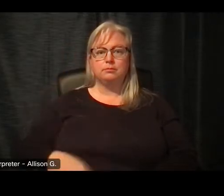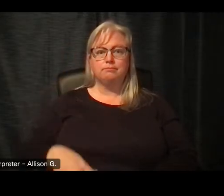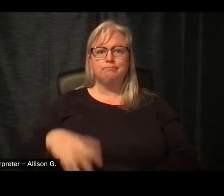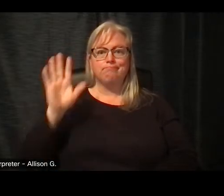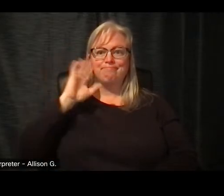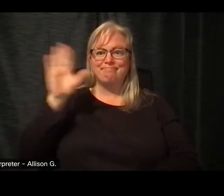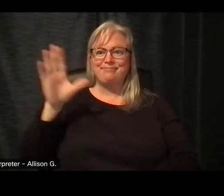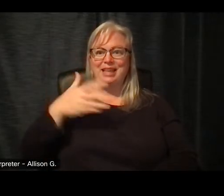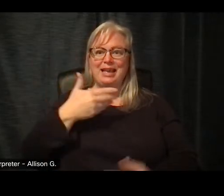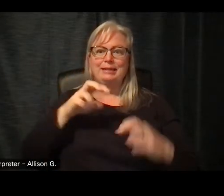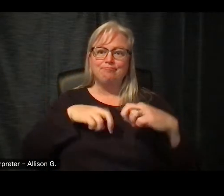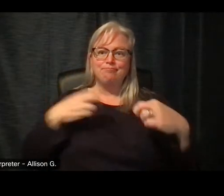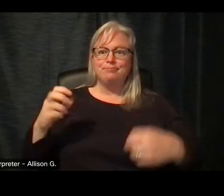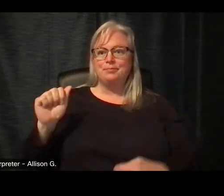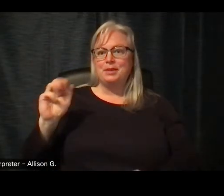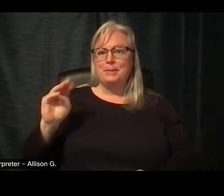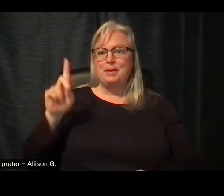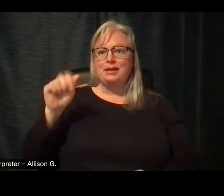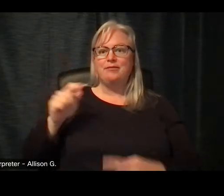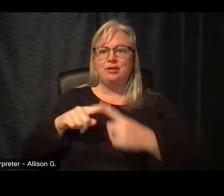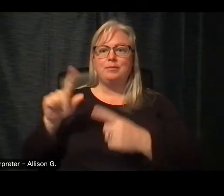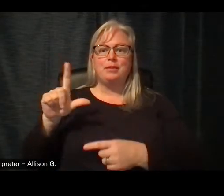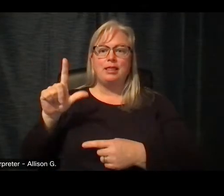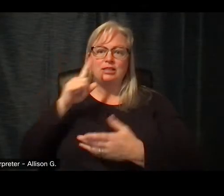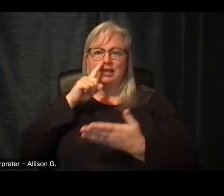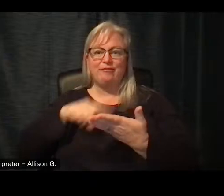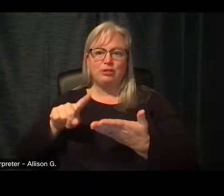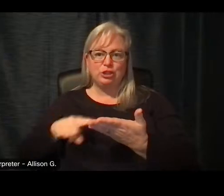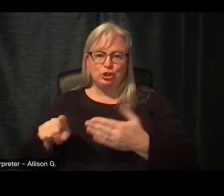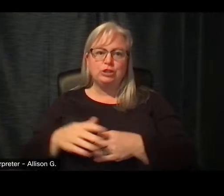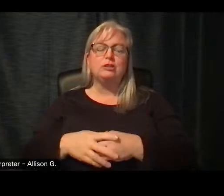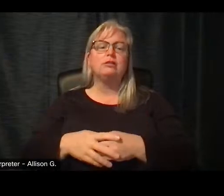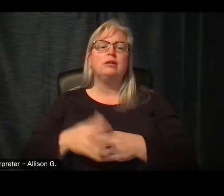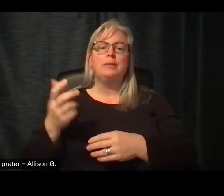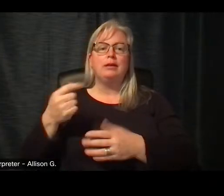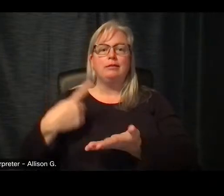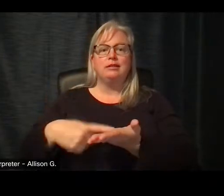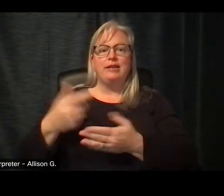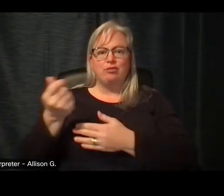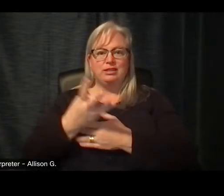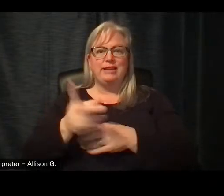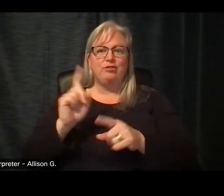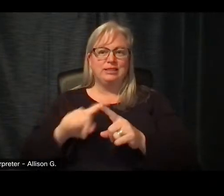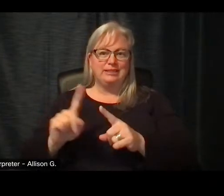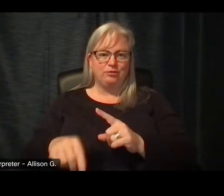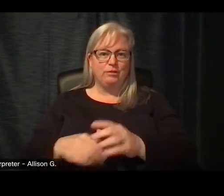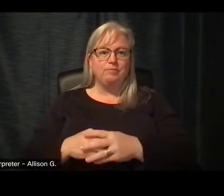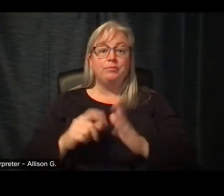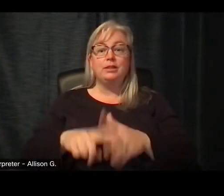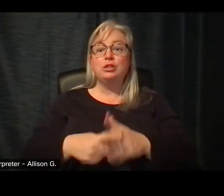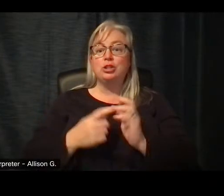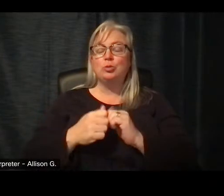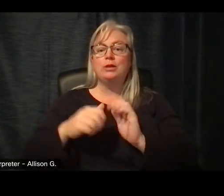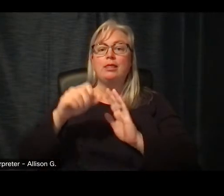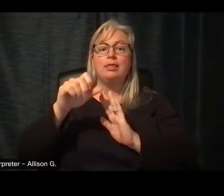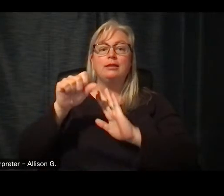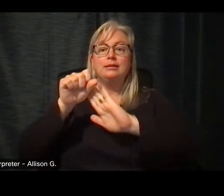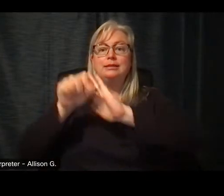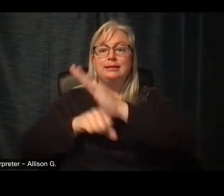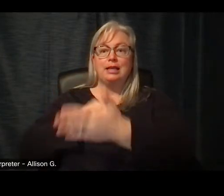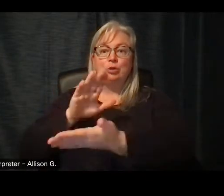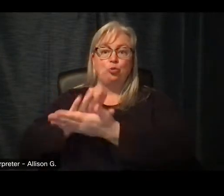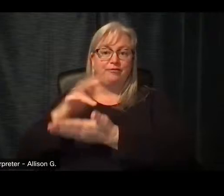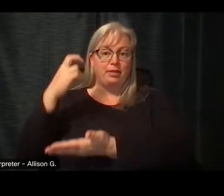Hello, committee. I'm Amanda from Legislative Research. I'll be covering several different ones. We're going to start with State School for